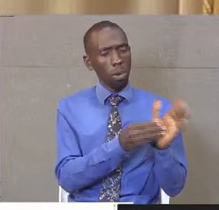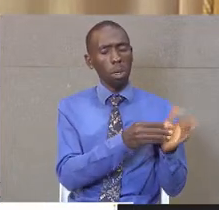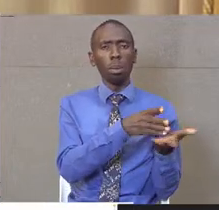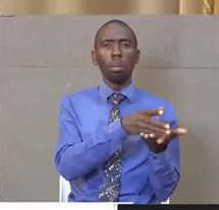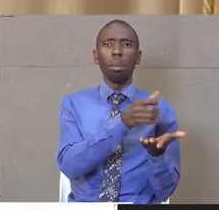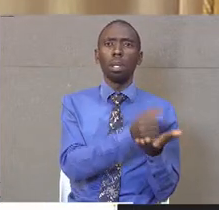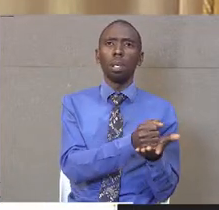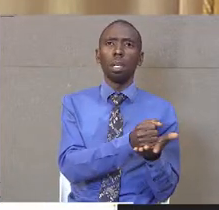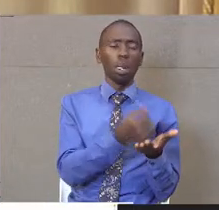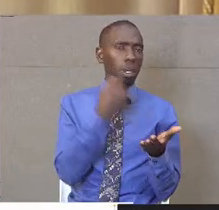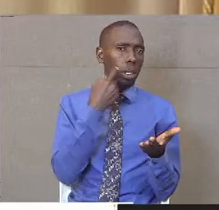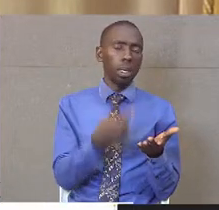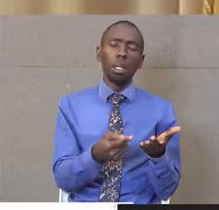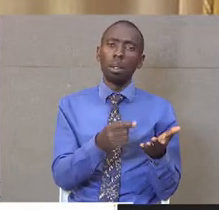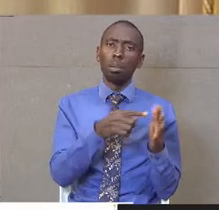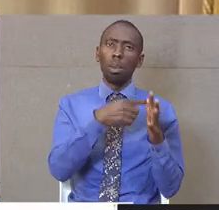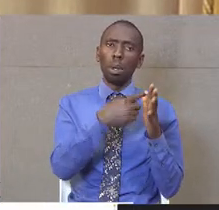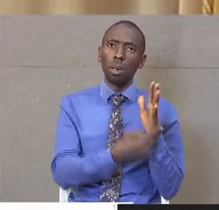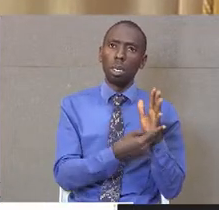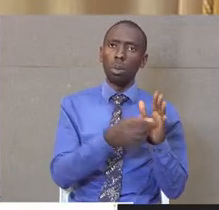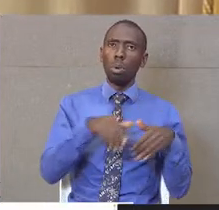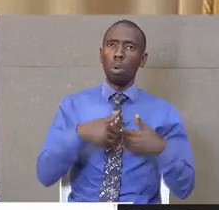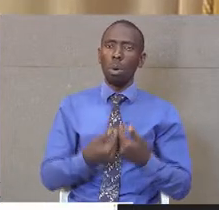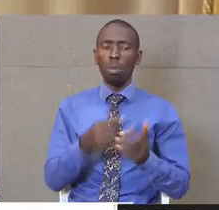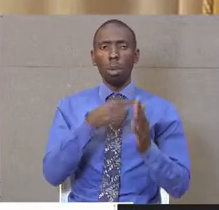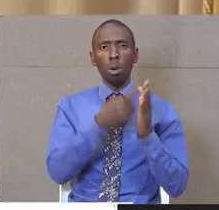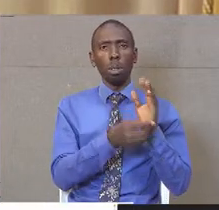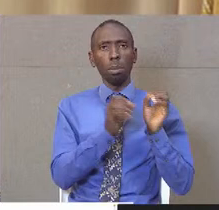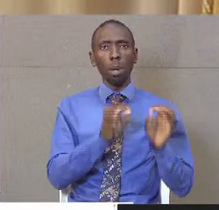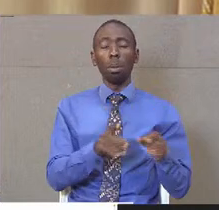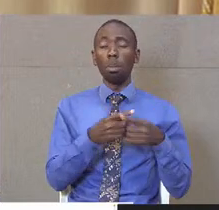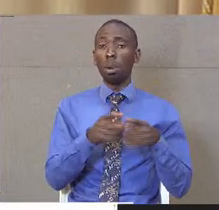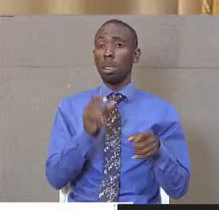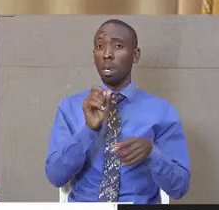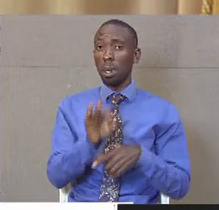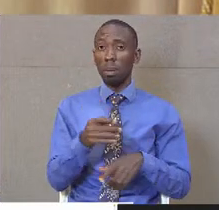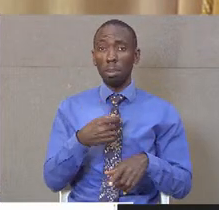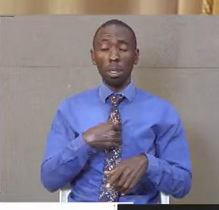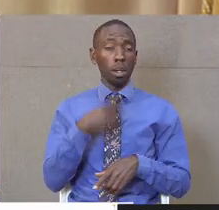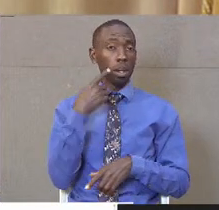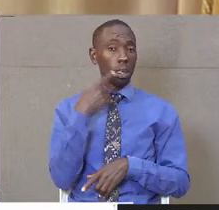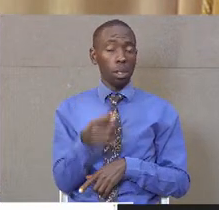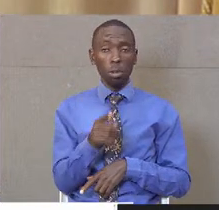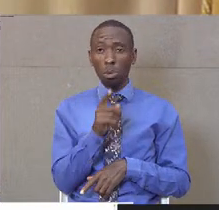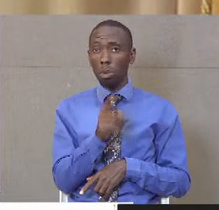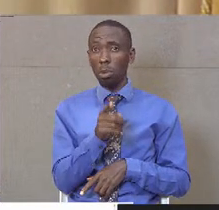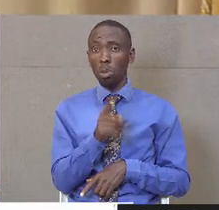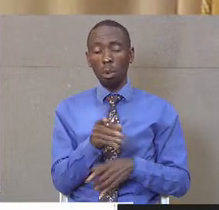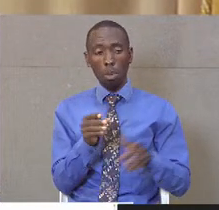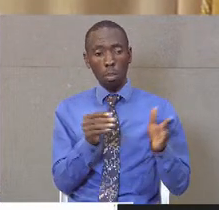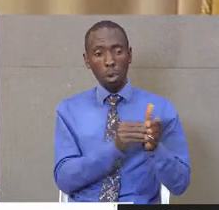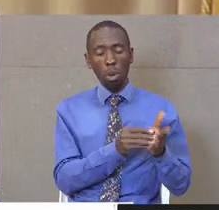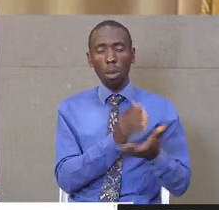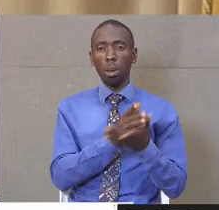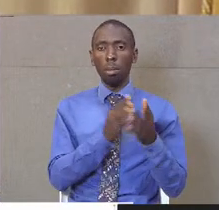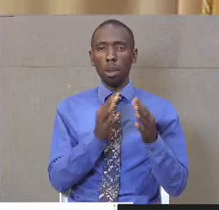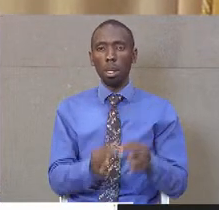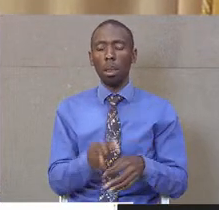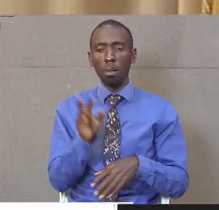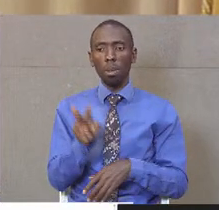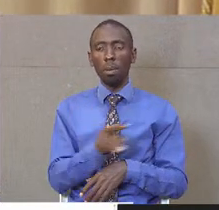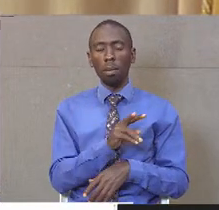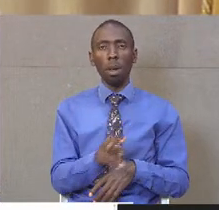whether it is a priority or not. And when I see you putting something which is not a priority as